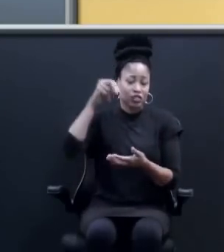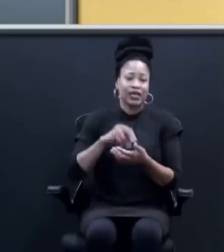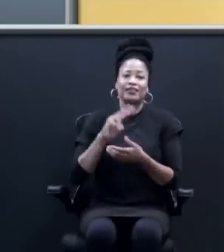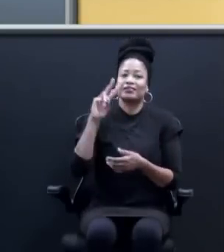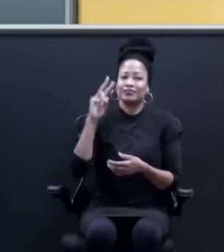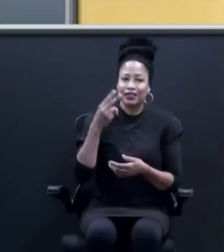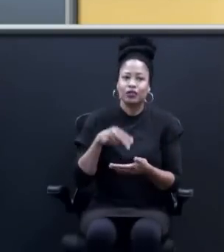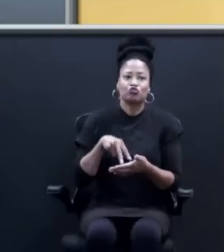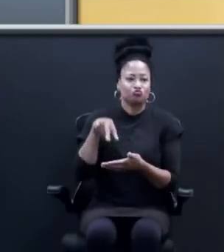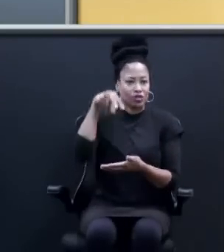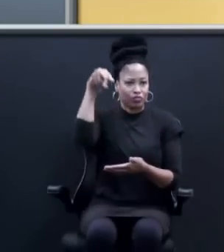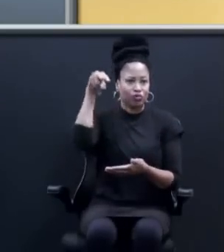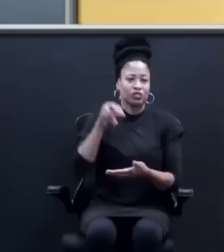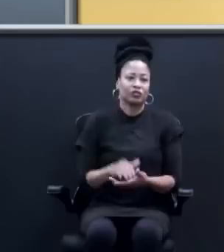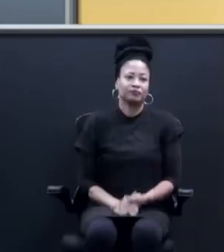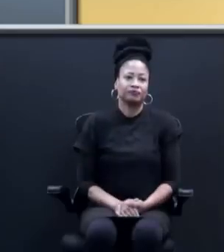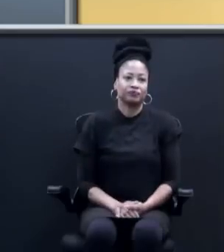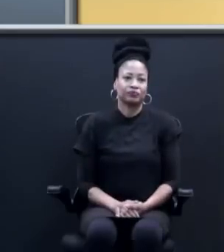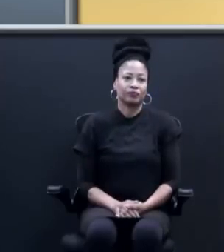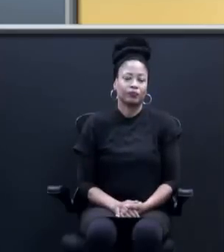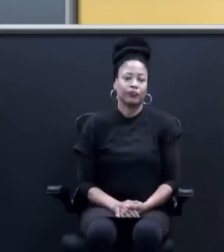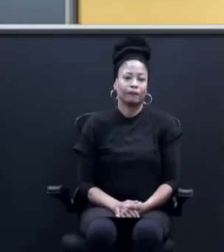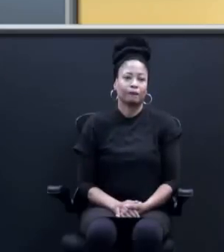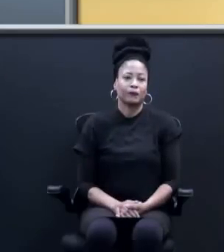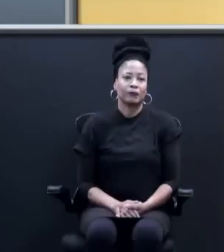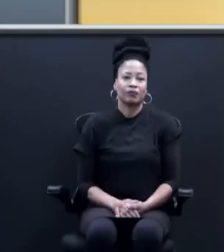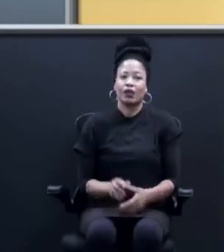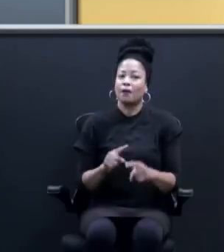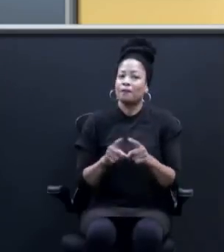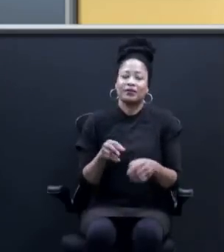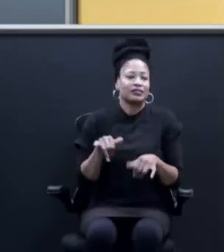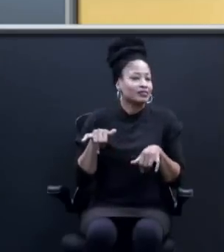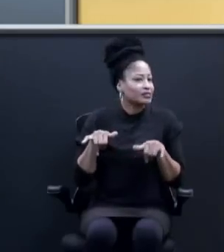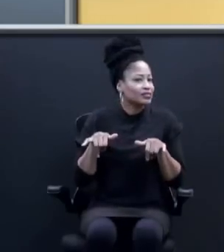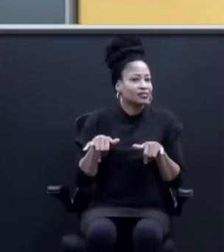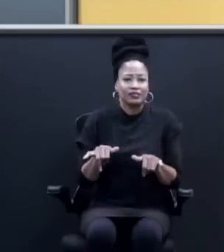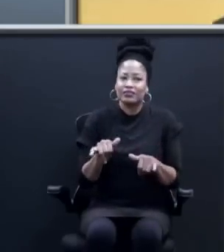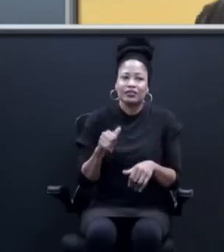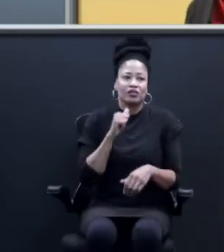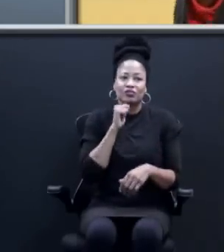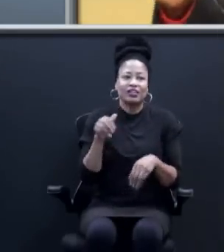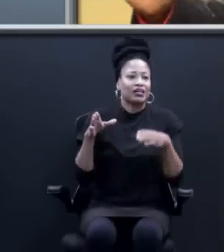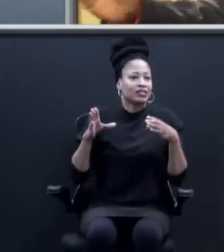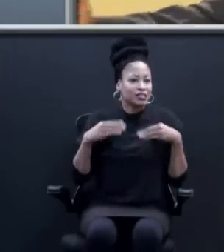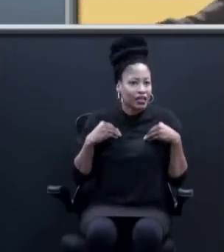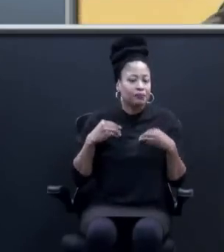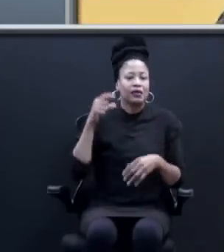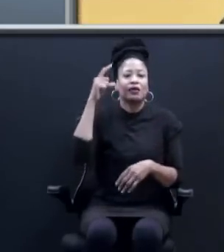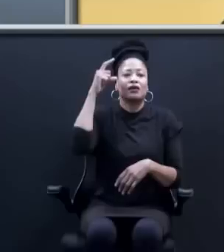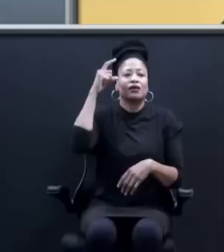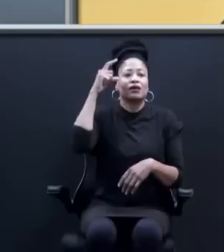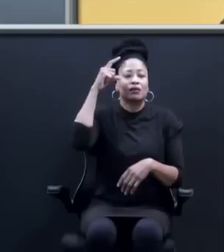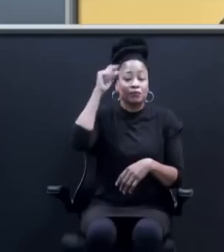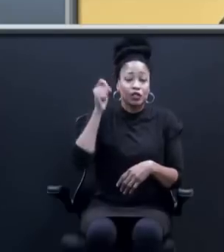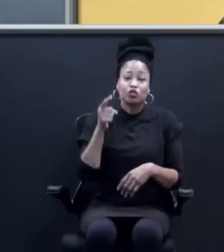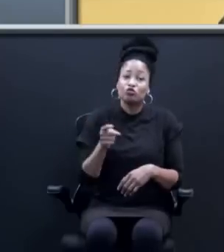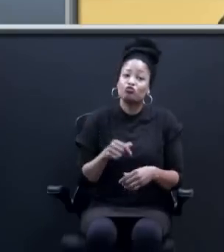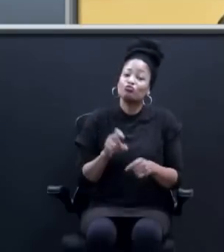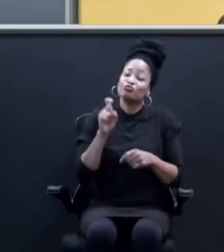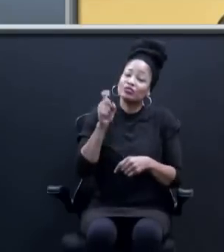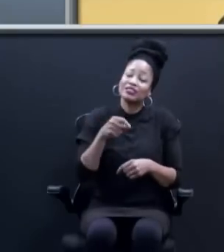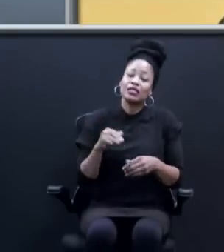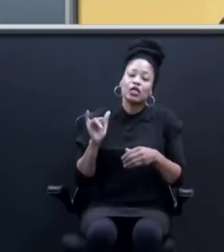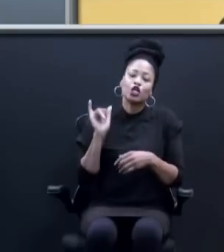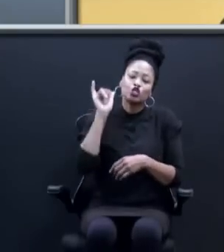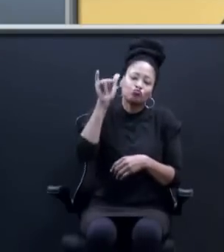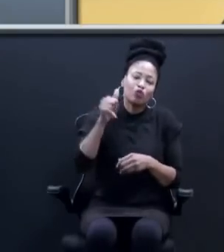his earth, but still they haven't been accepted. You know why? Because you have to have tomorrow after the Sabbath day.